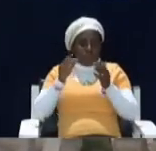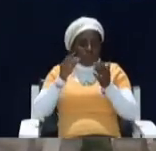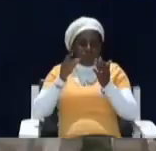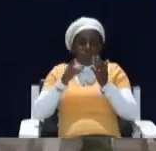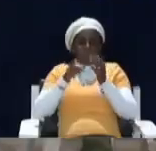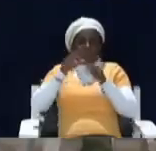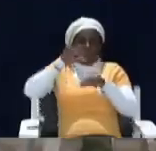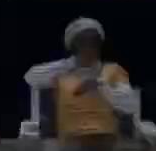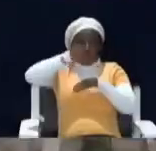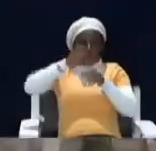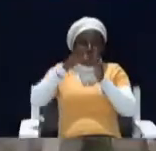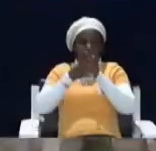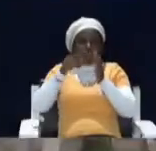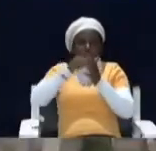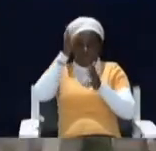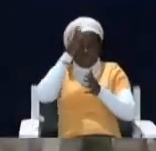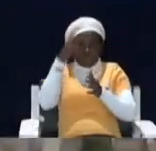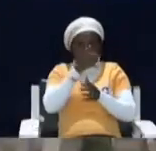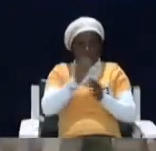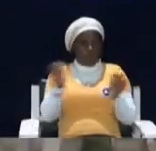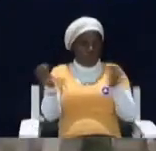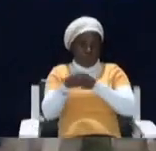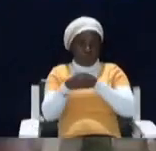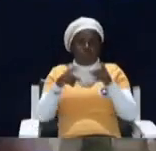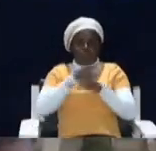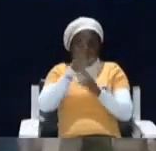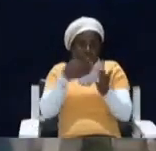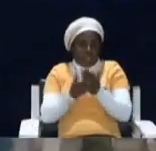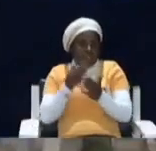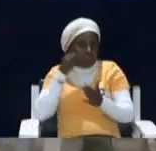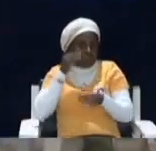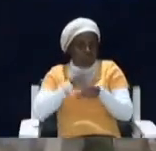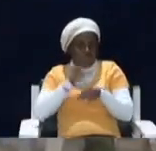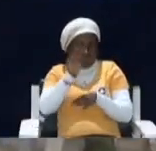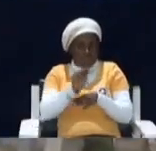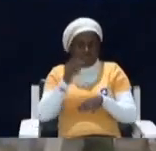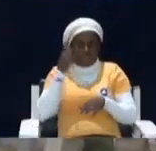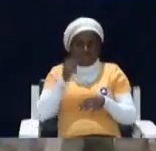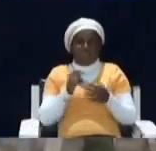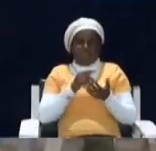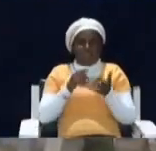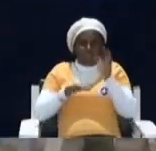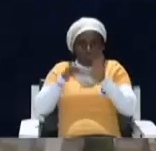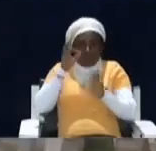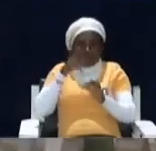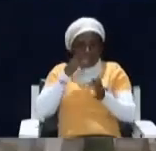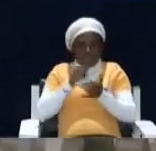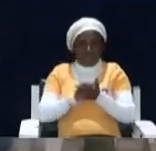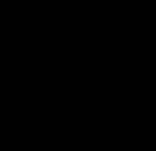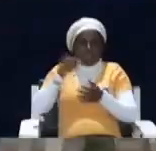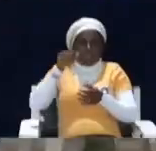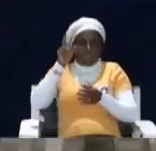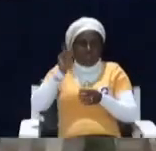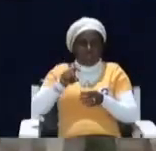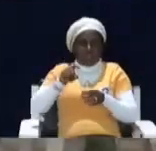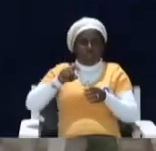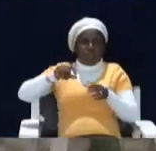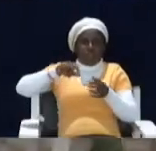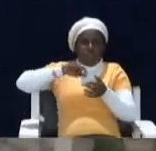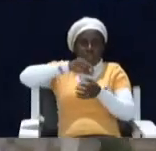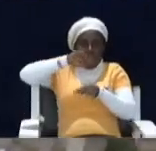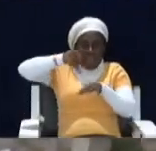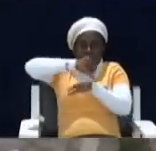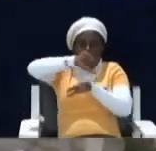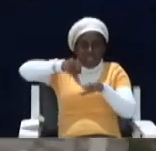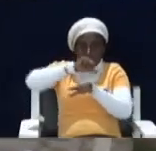office. So when I got home on Monday, the Spirit of God ministered to me that should anoint my husband's picture,